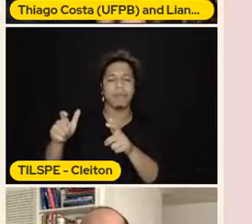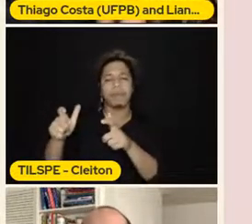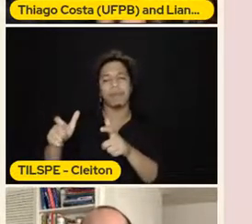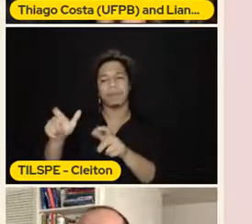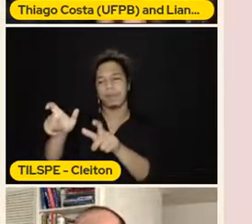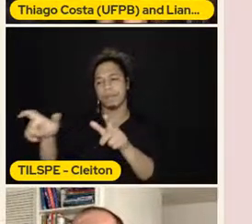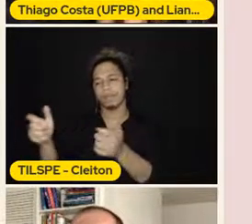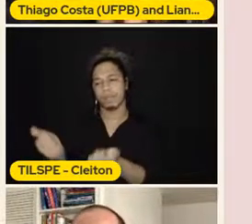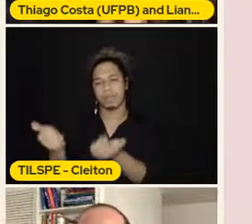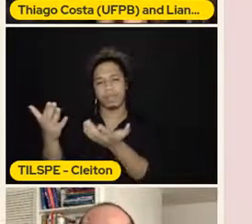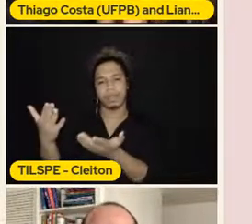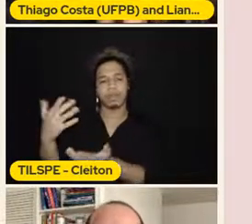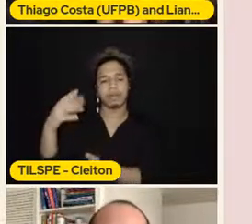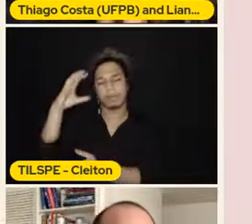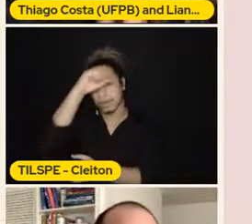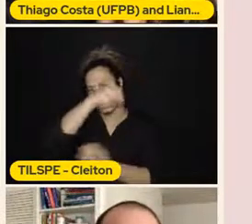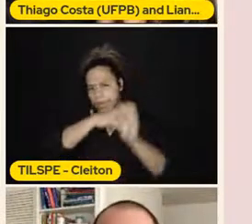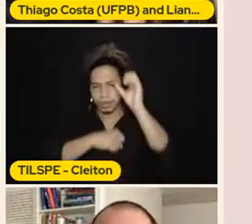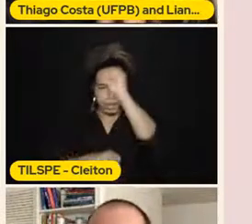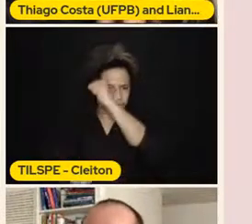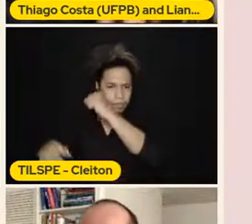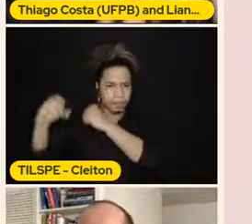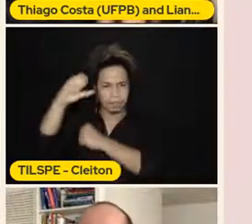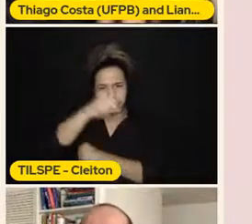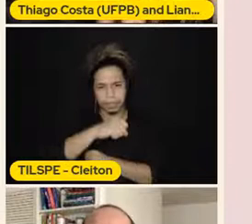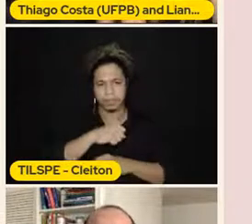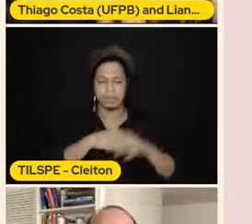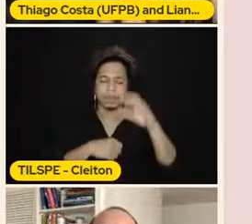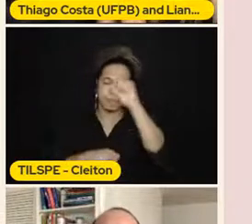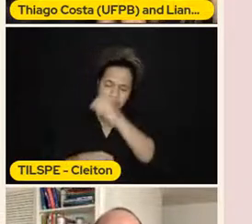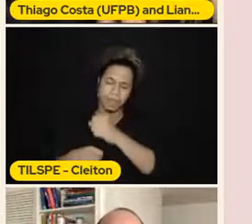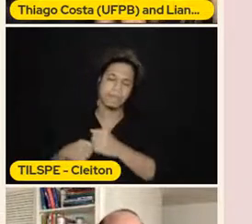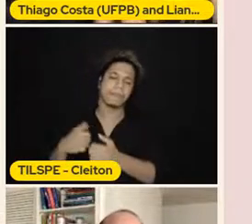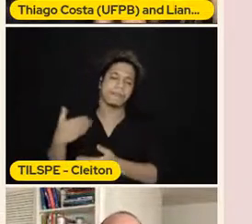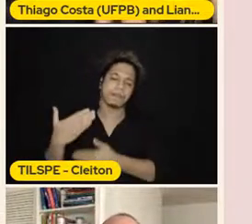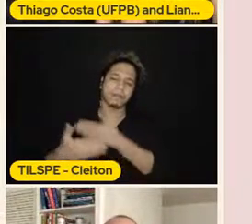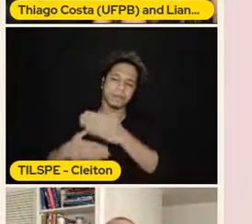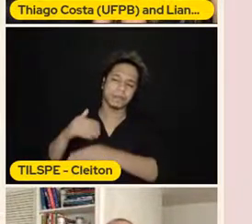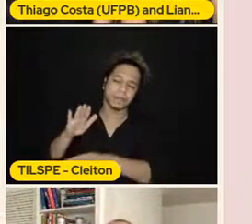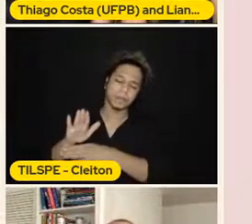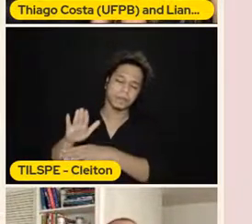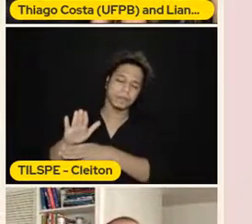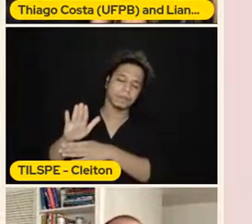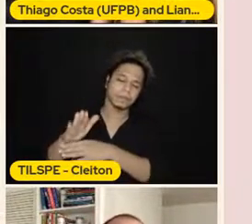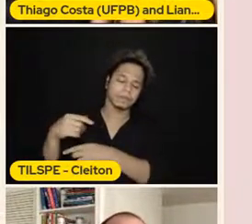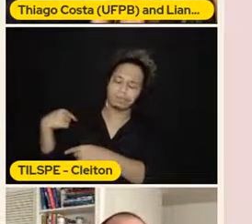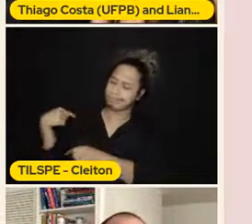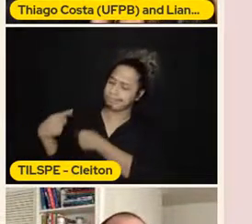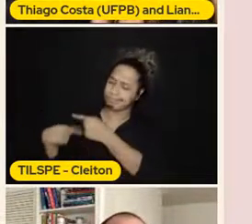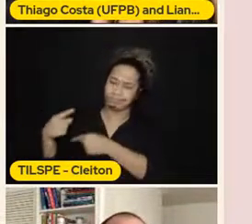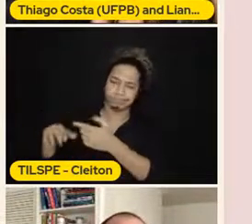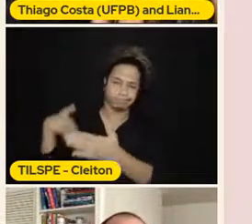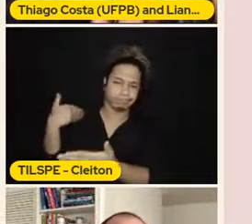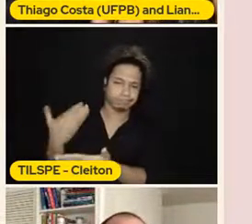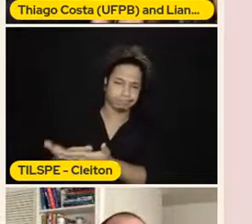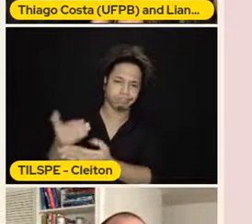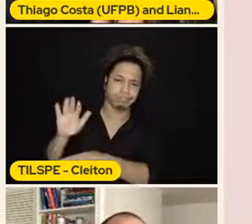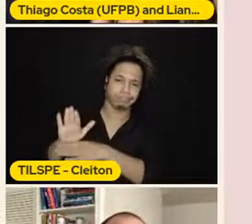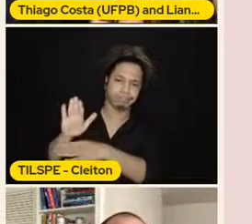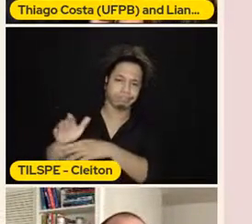who have for millennia passed on their culture, history, and traditions from one generation to the next one.